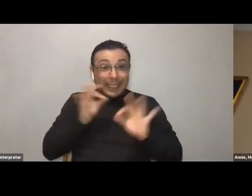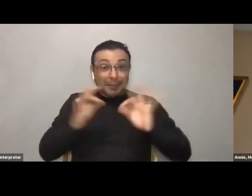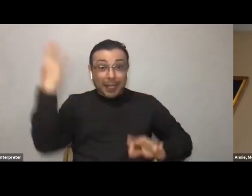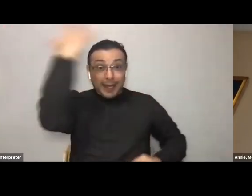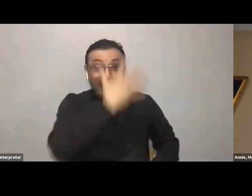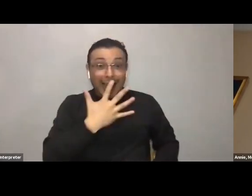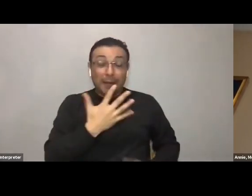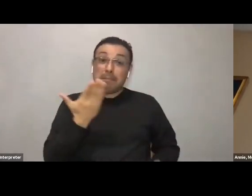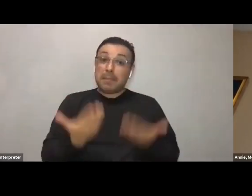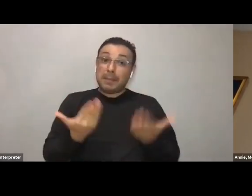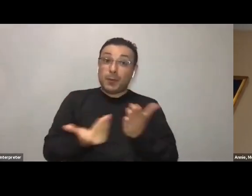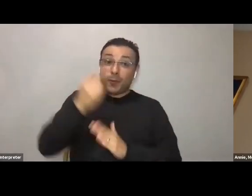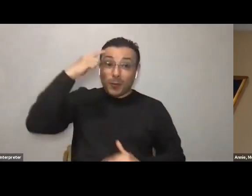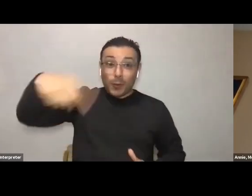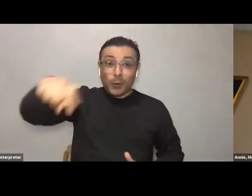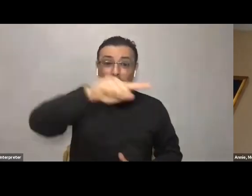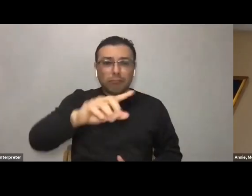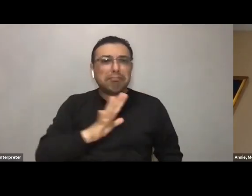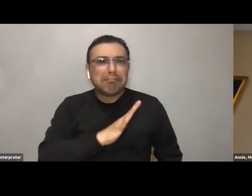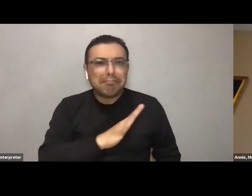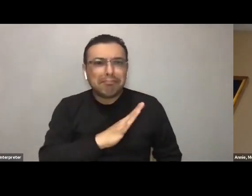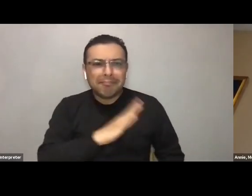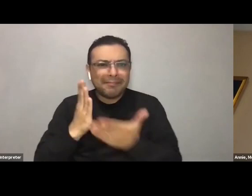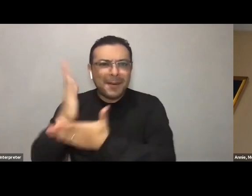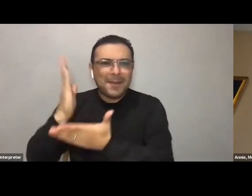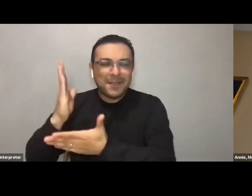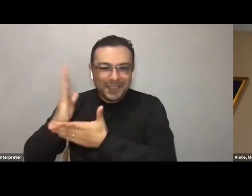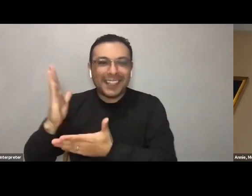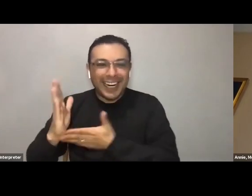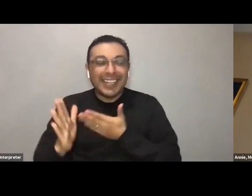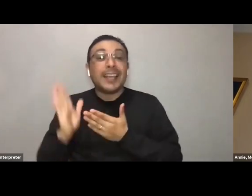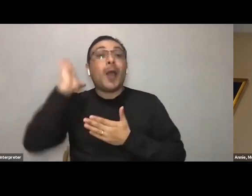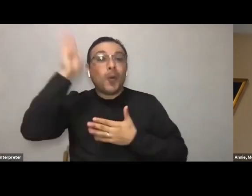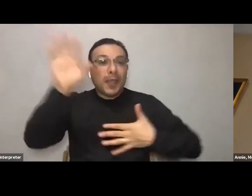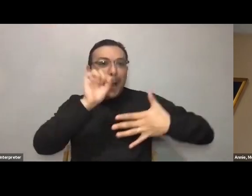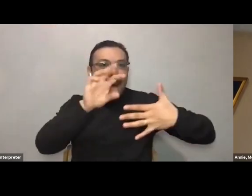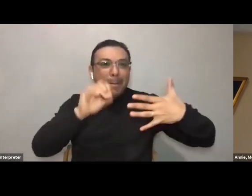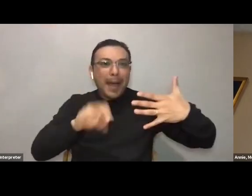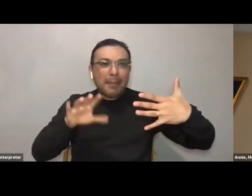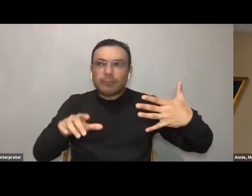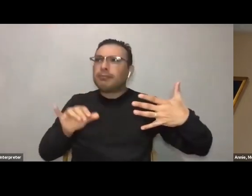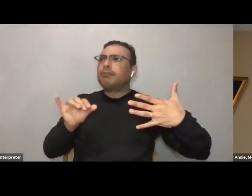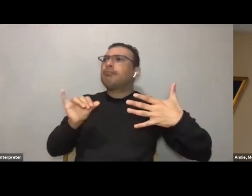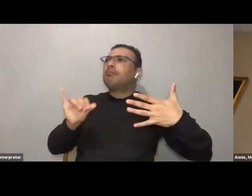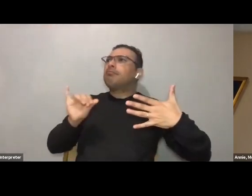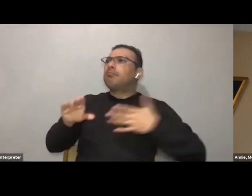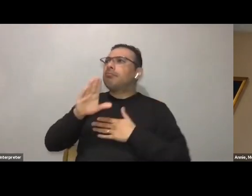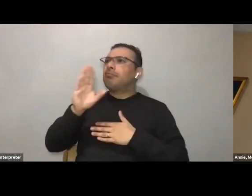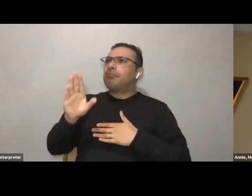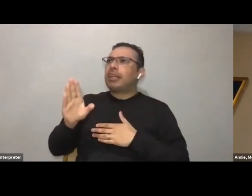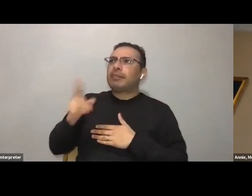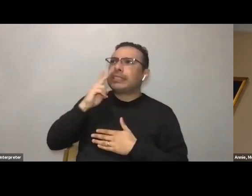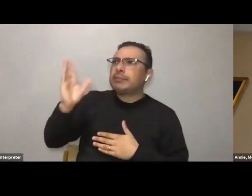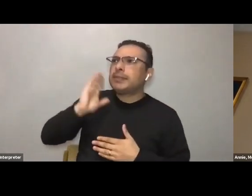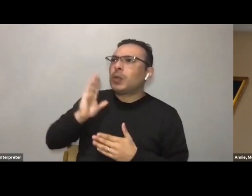We're going to share a lot of information and practices that may be unfamiliar, that may be unfamiliar